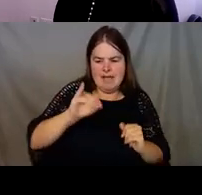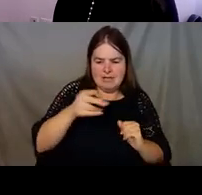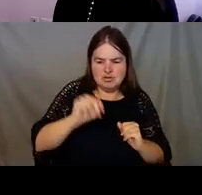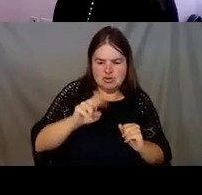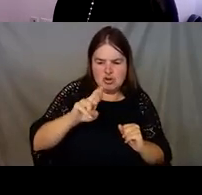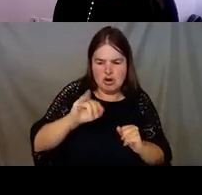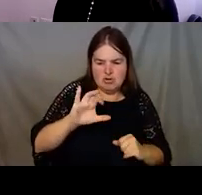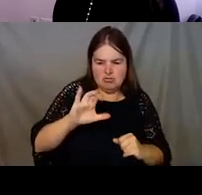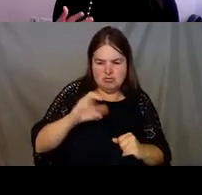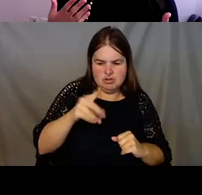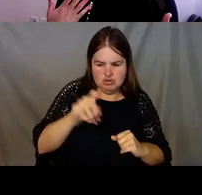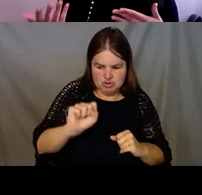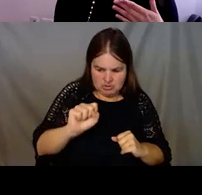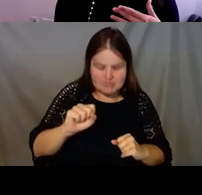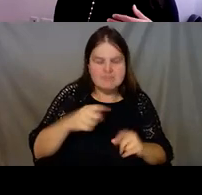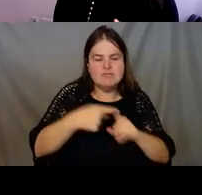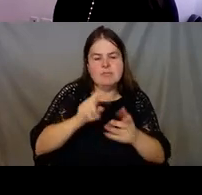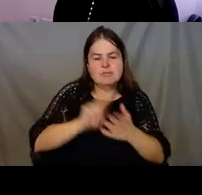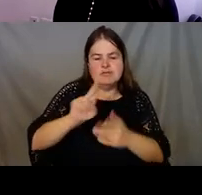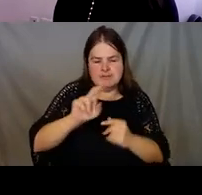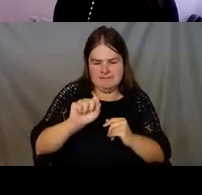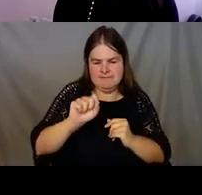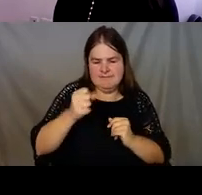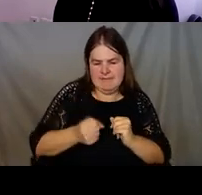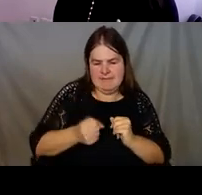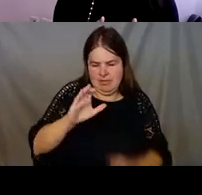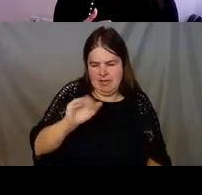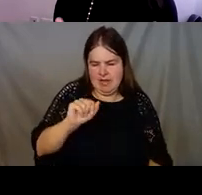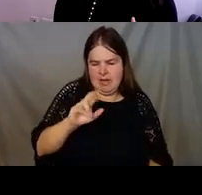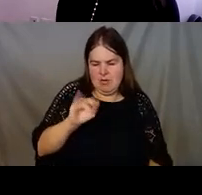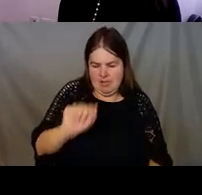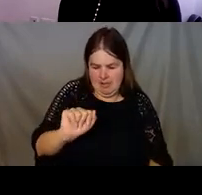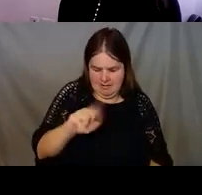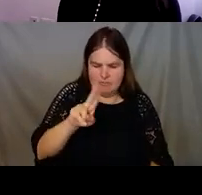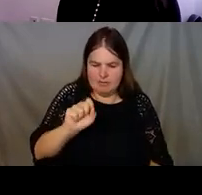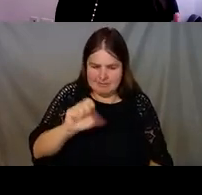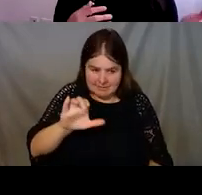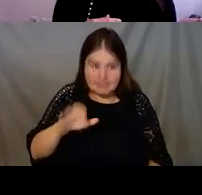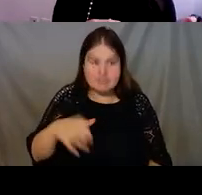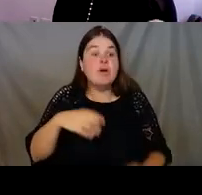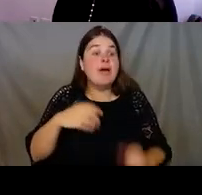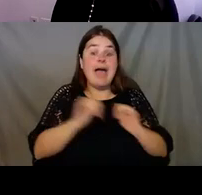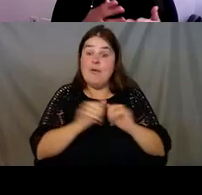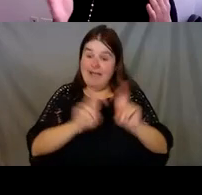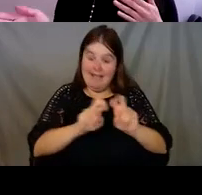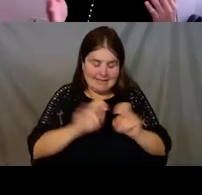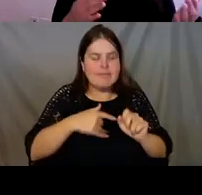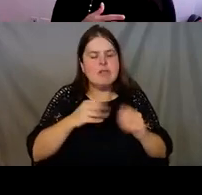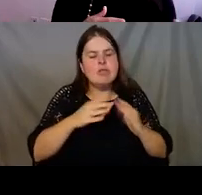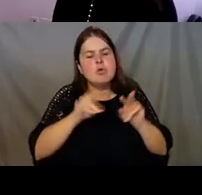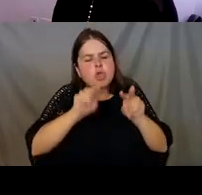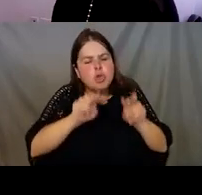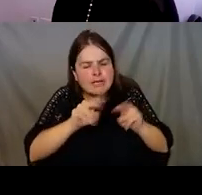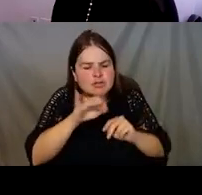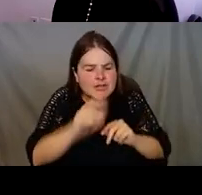Carolina. So most of the time, attention is measured via looking duration or, you know, the number of shifts in